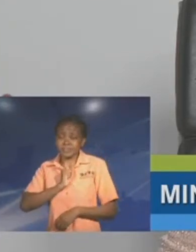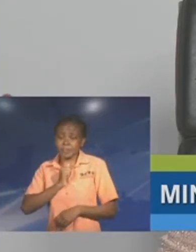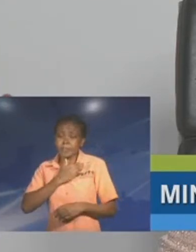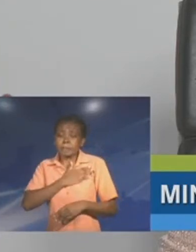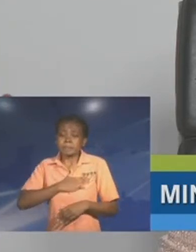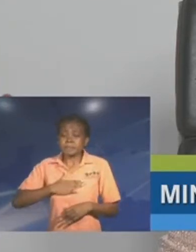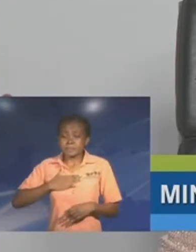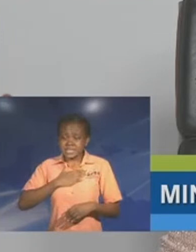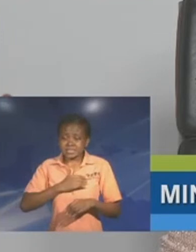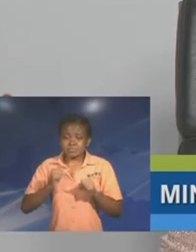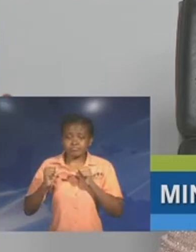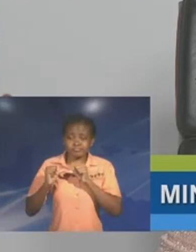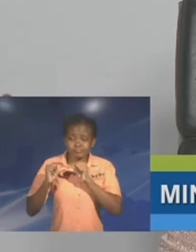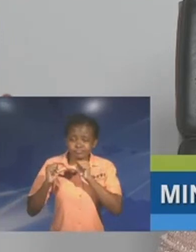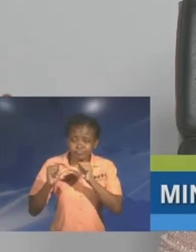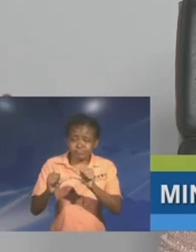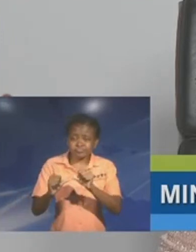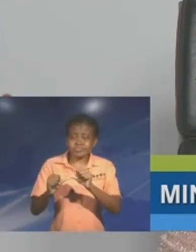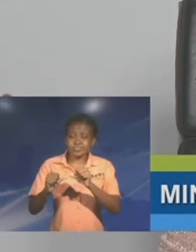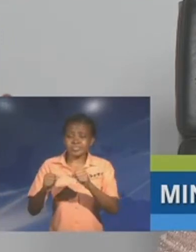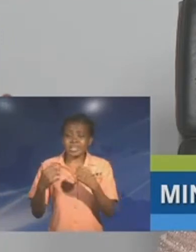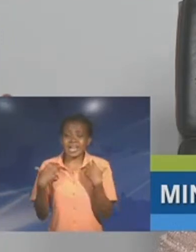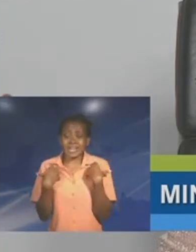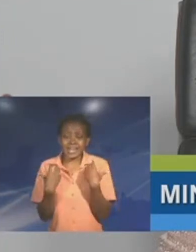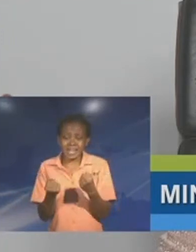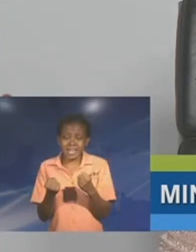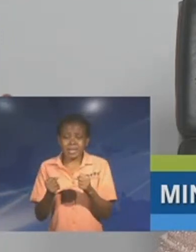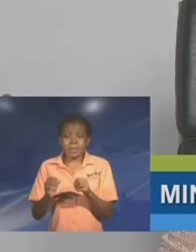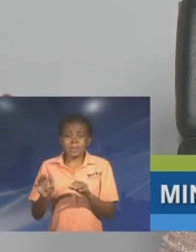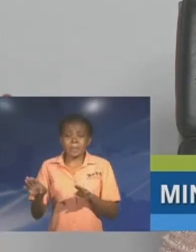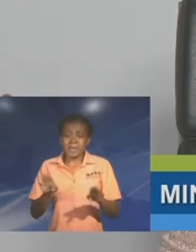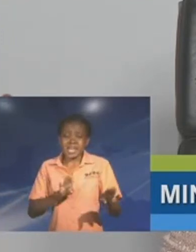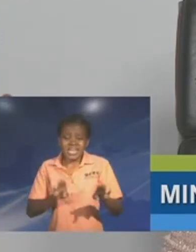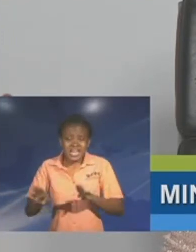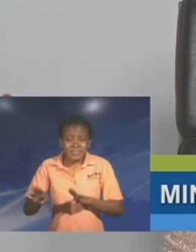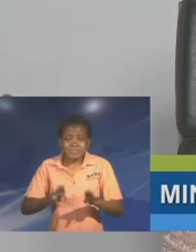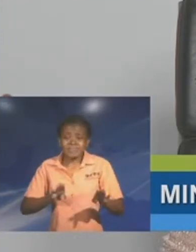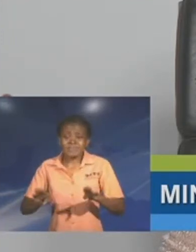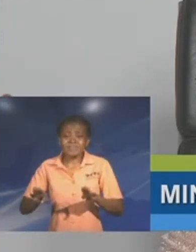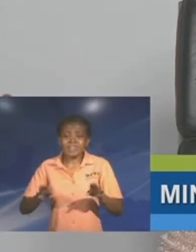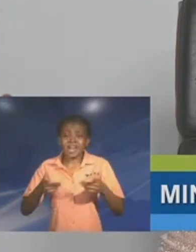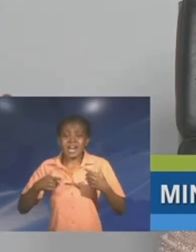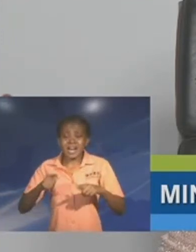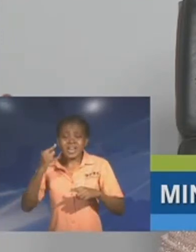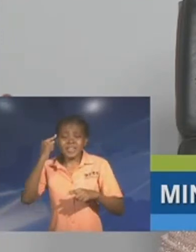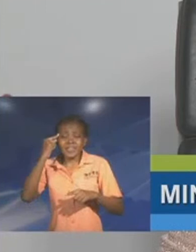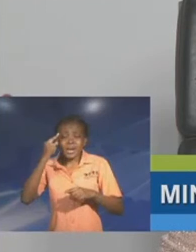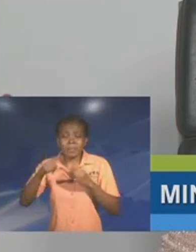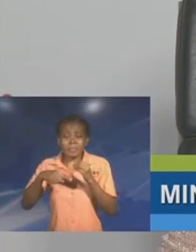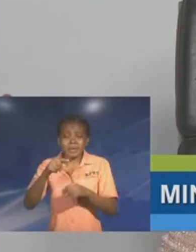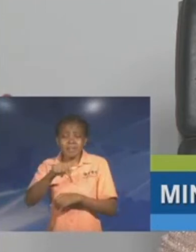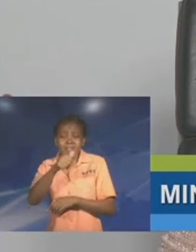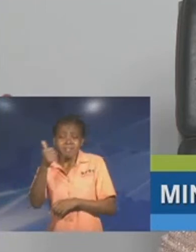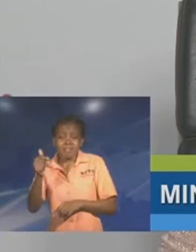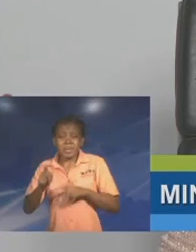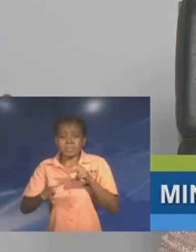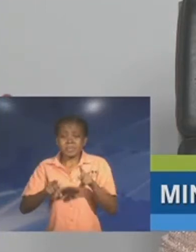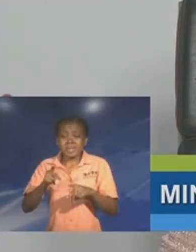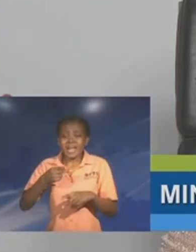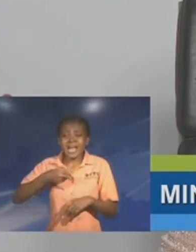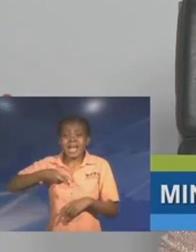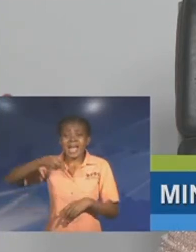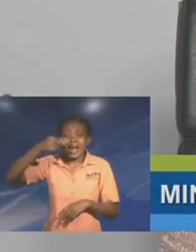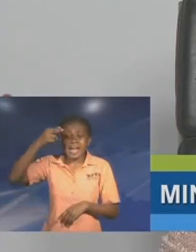practice healthy behaviors. Let us please consider those amongst us who are high risk and those that are